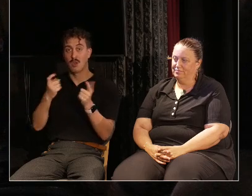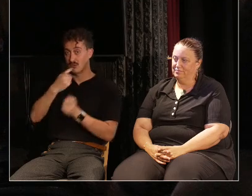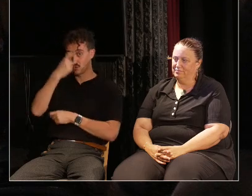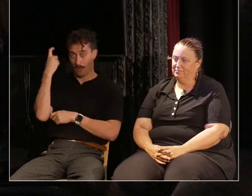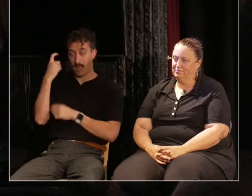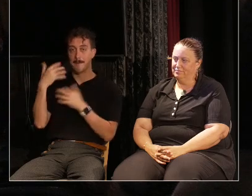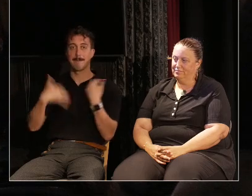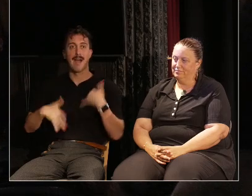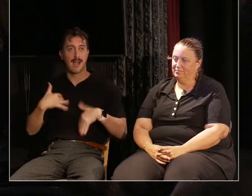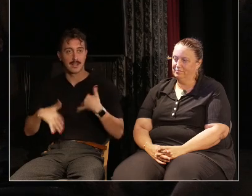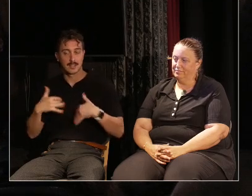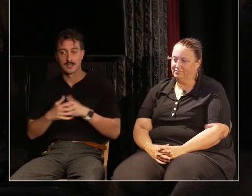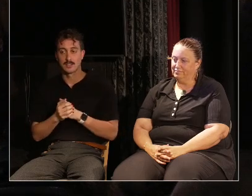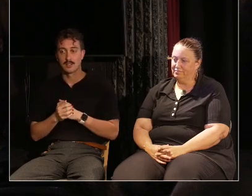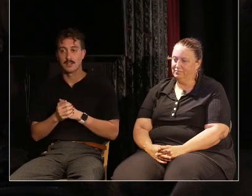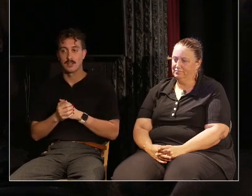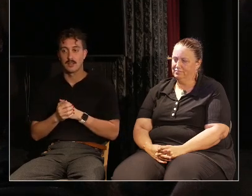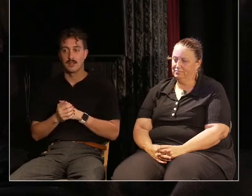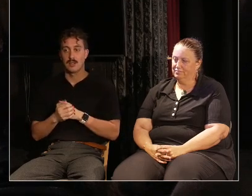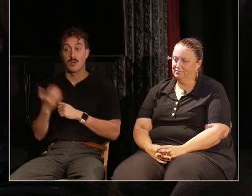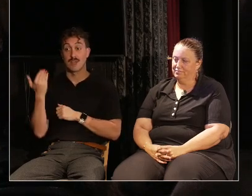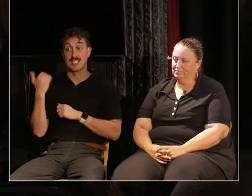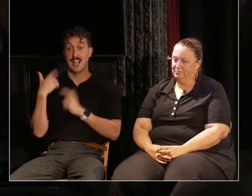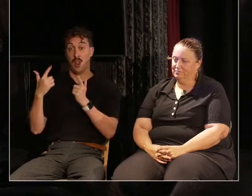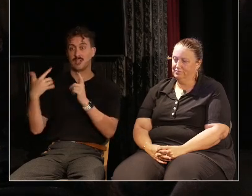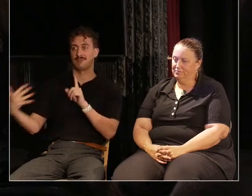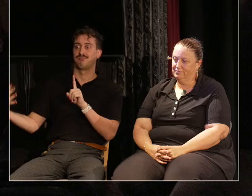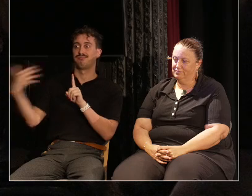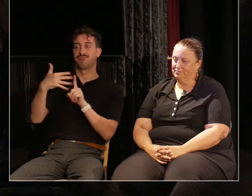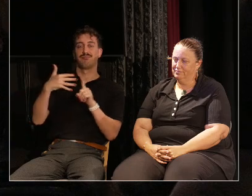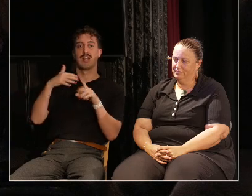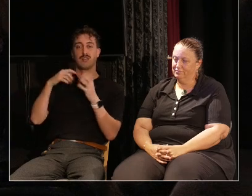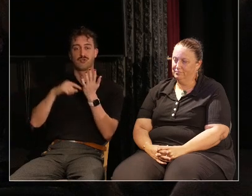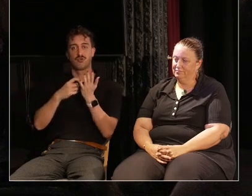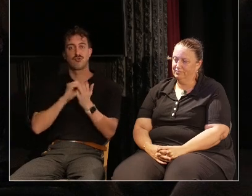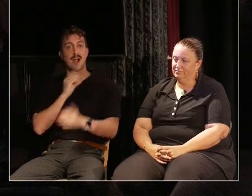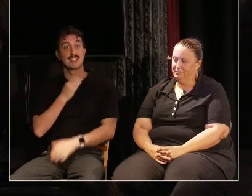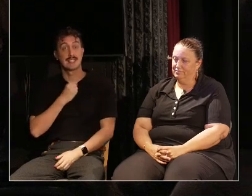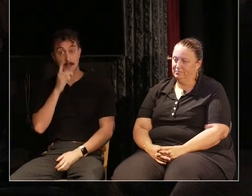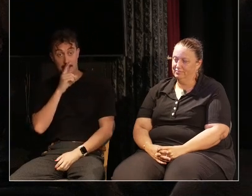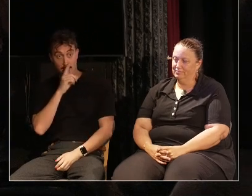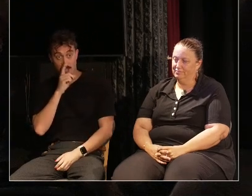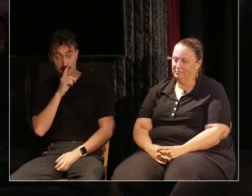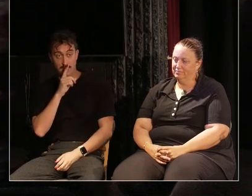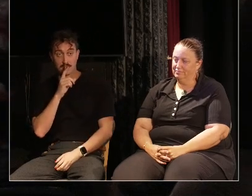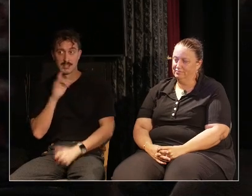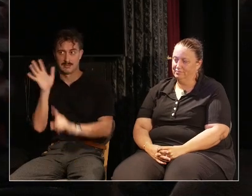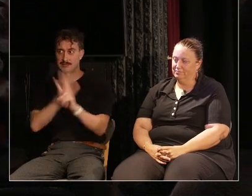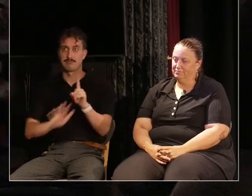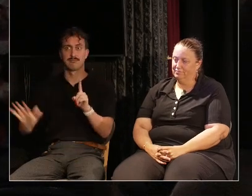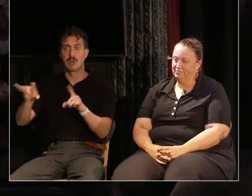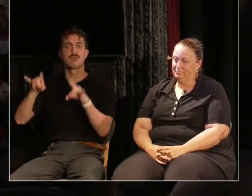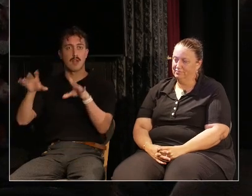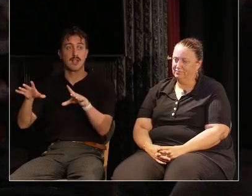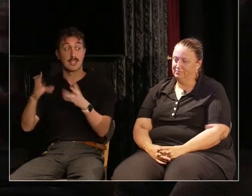the escalations and attacks that we've been seeing on trans people all across the country, in fact, some of you have spoken about it today, and I've listened